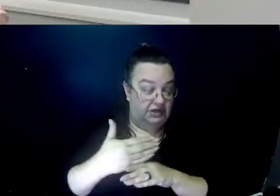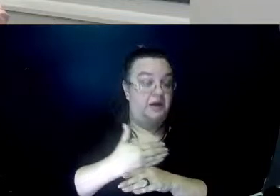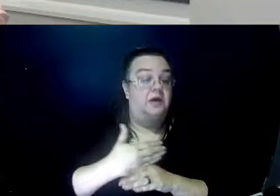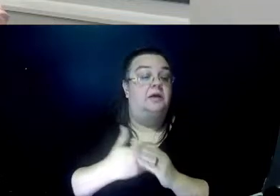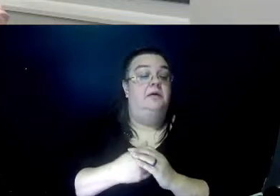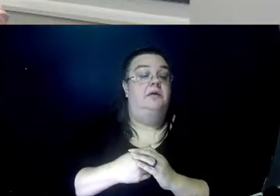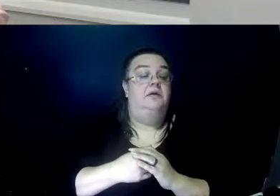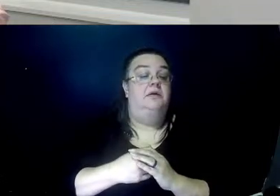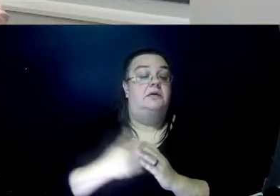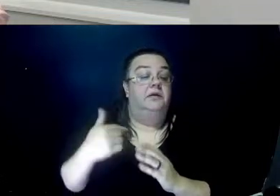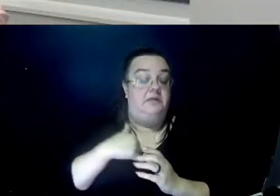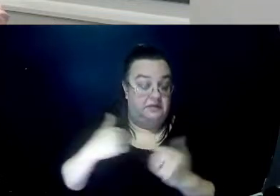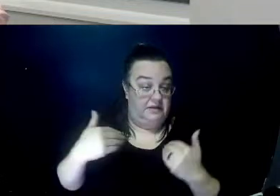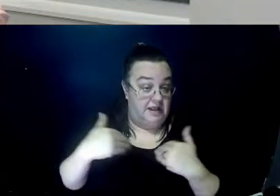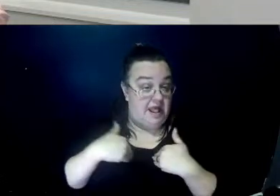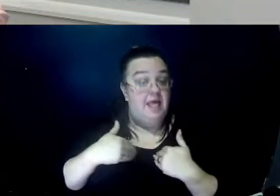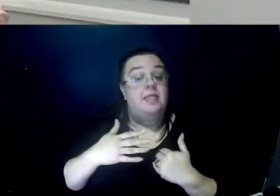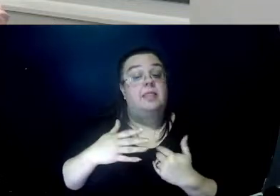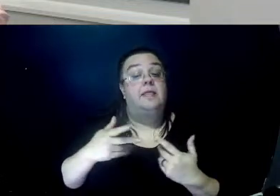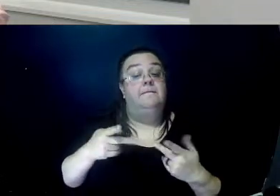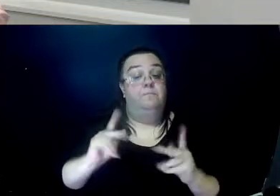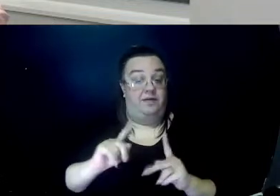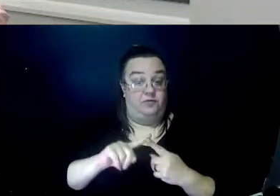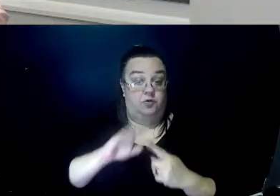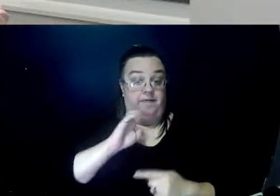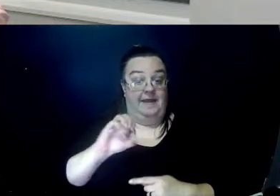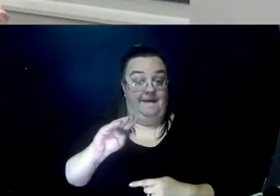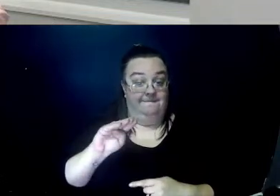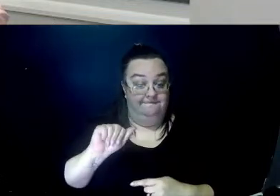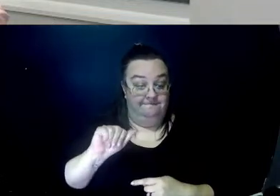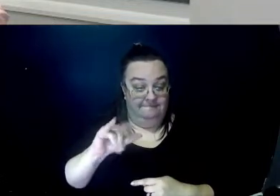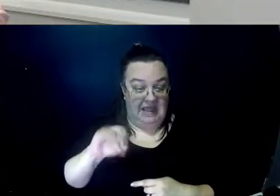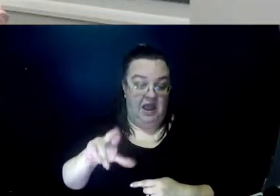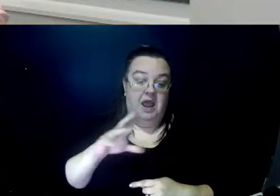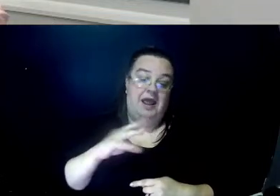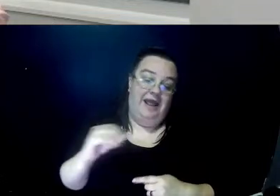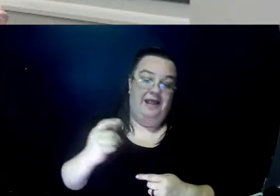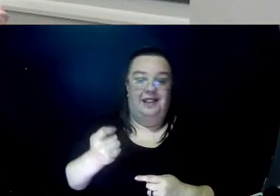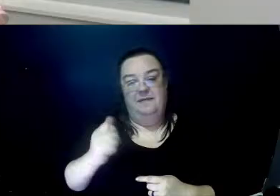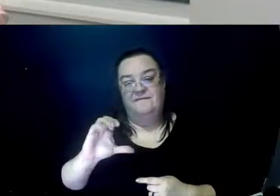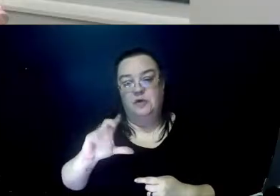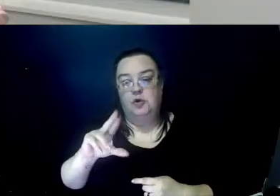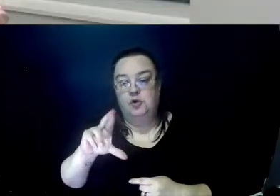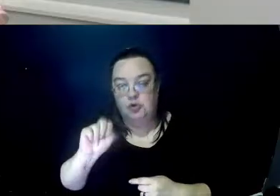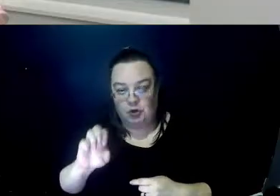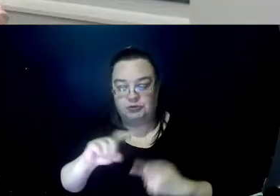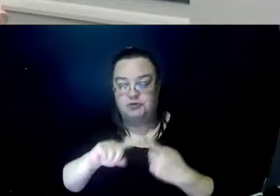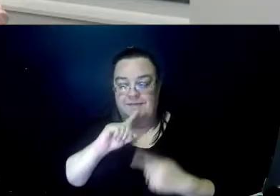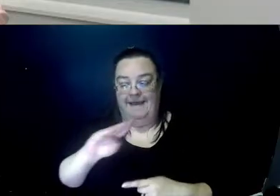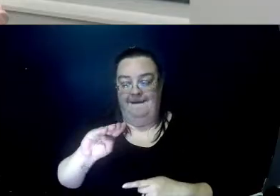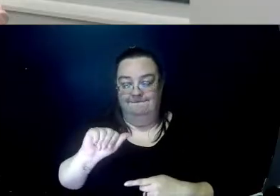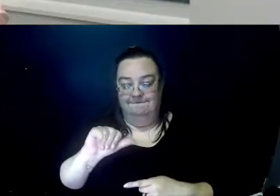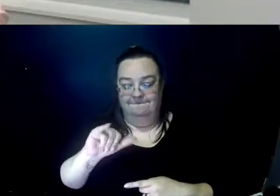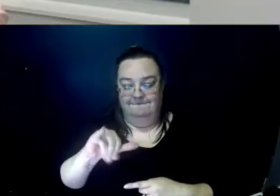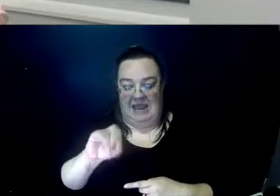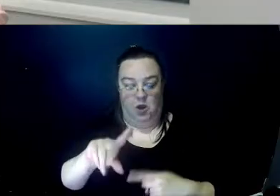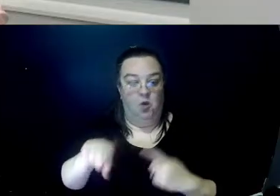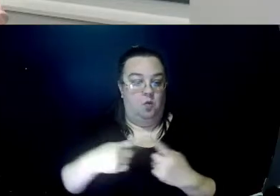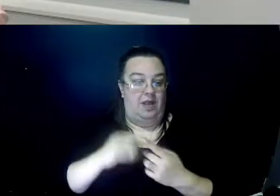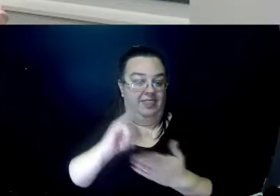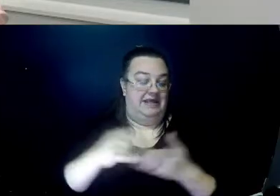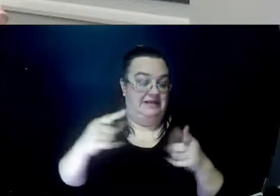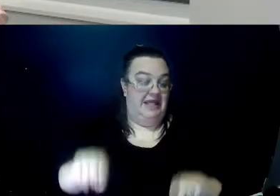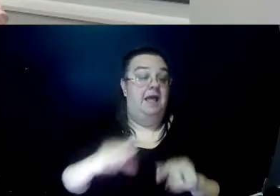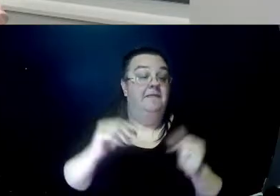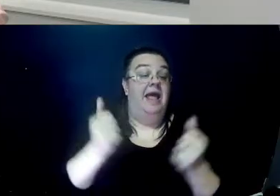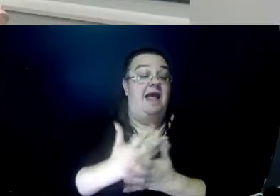I had the privilege to be mayor and a little bit of the curse to be mayor when this happened. And everything that Dan